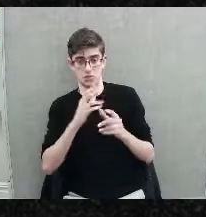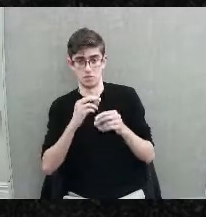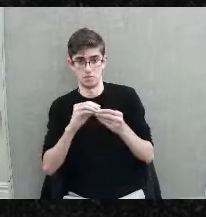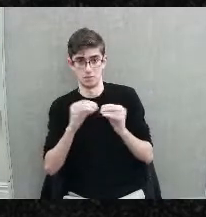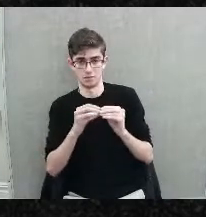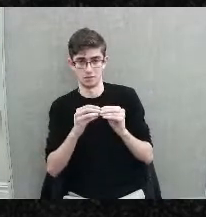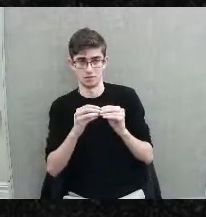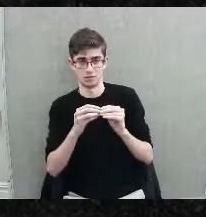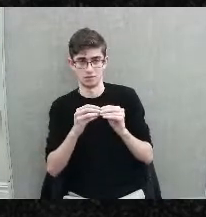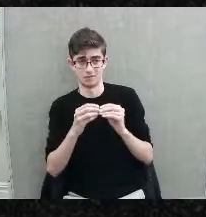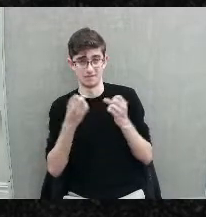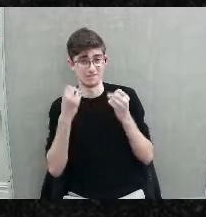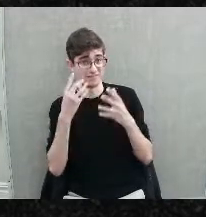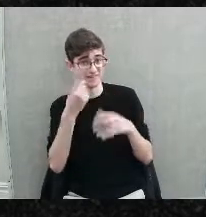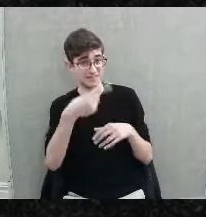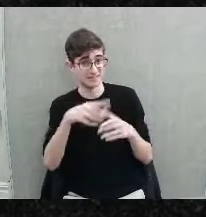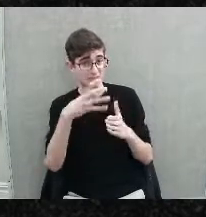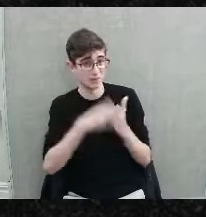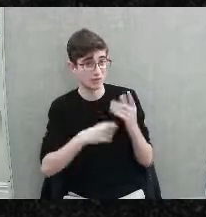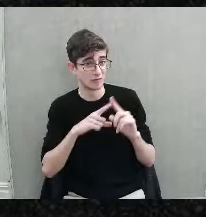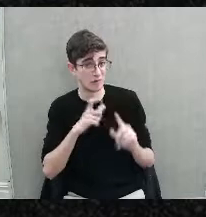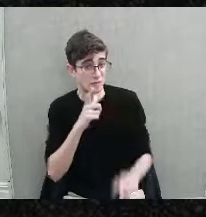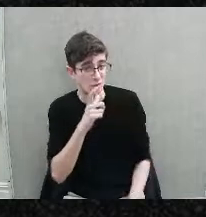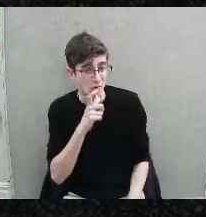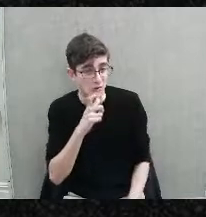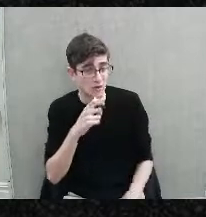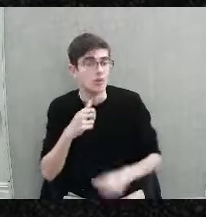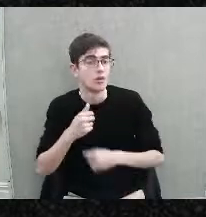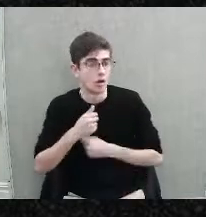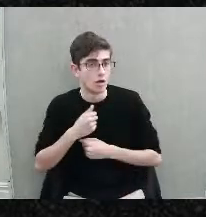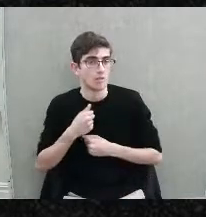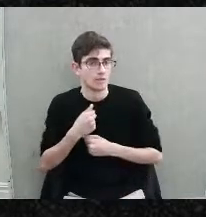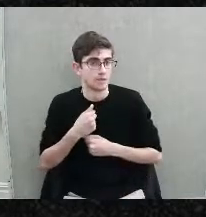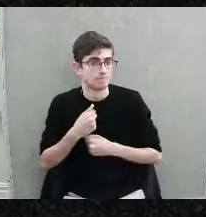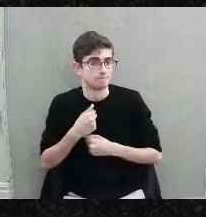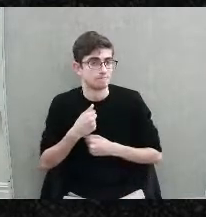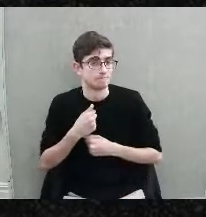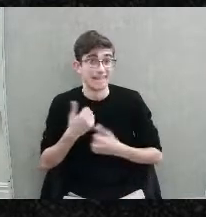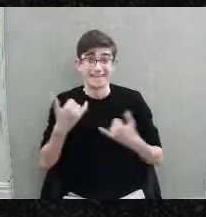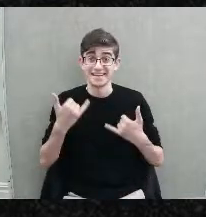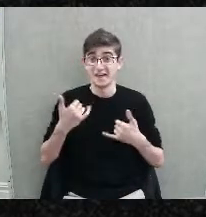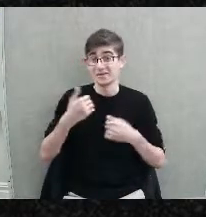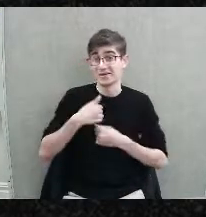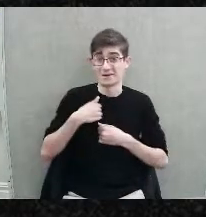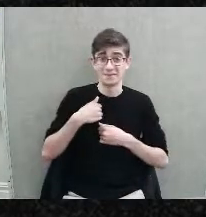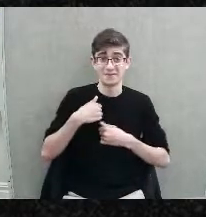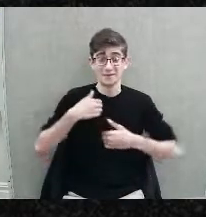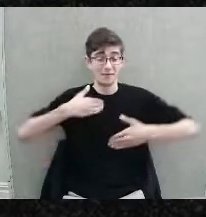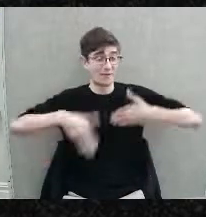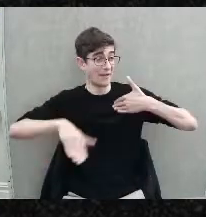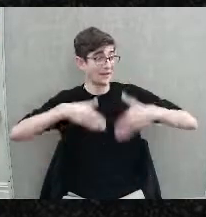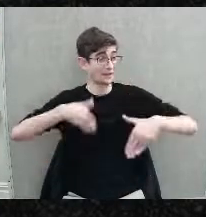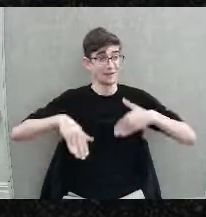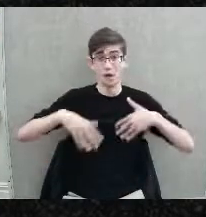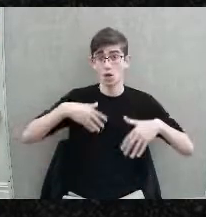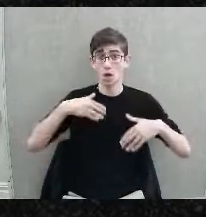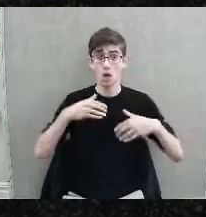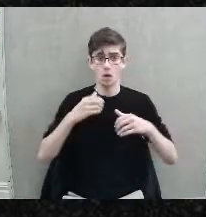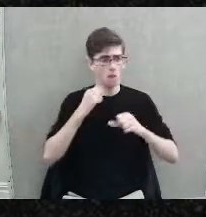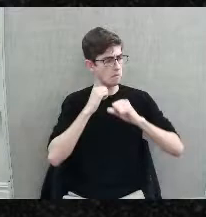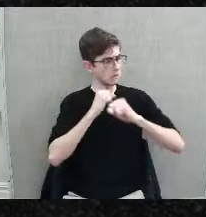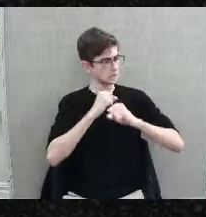the army, and now the army is in the streets protecting people, which is just,